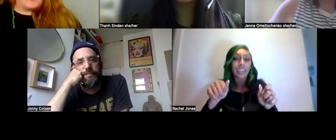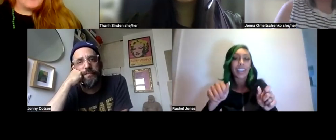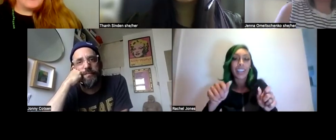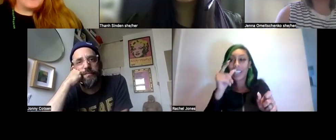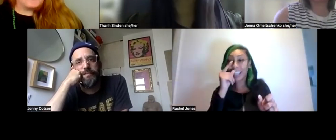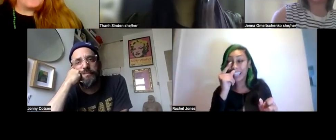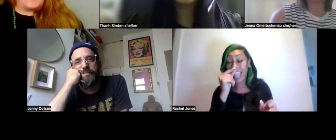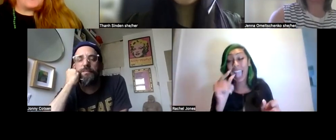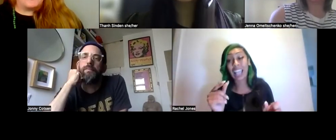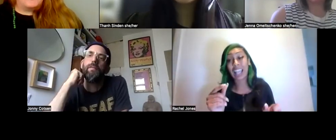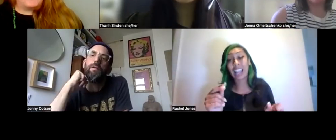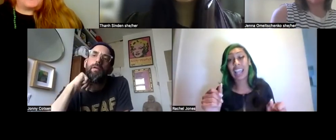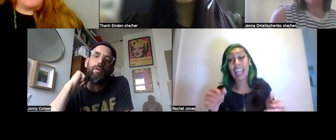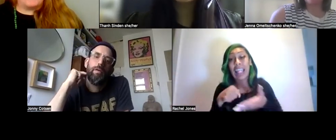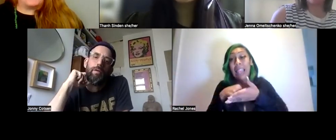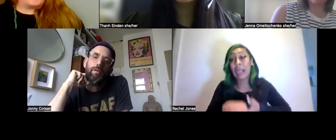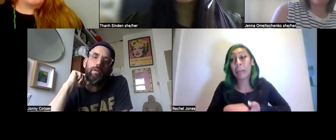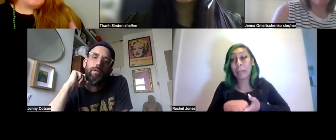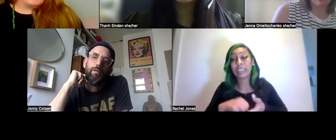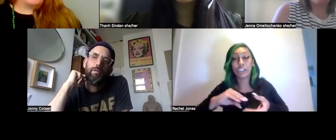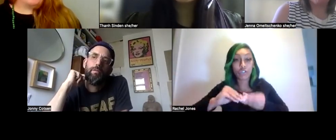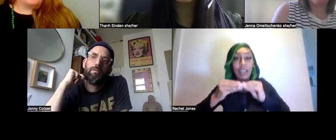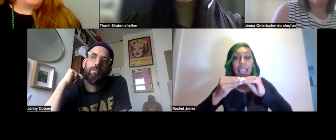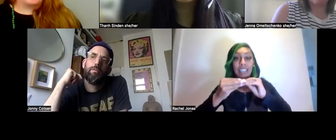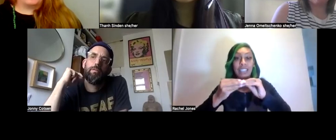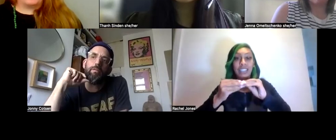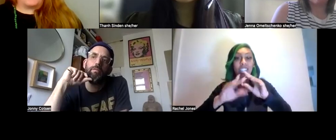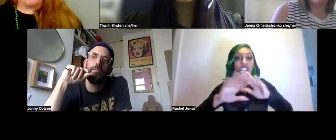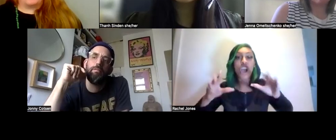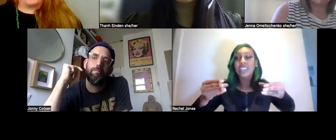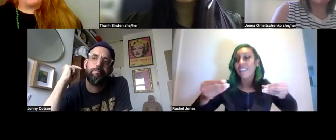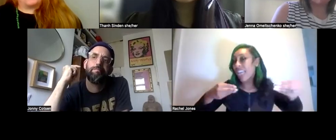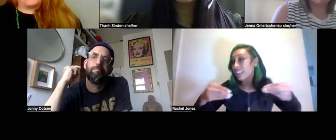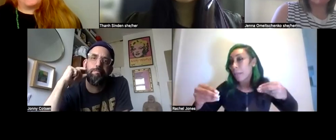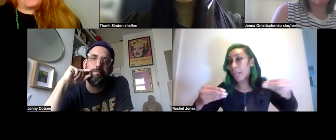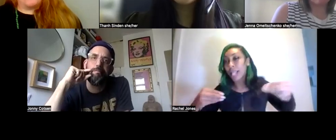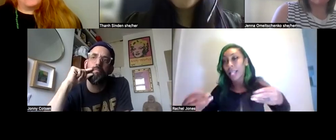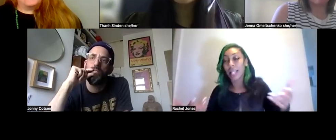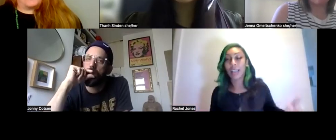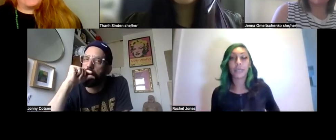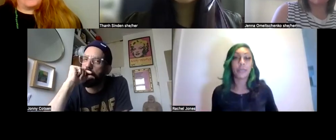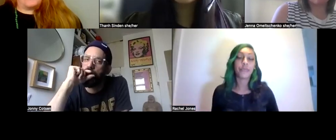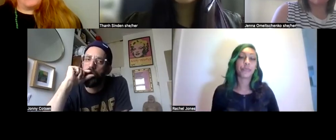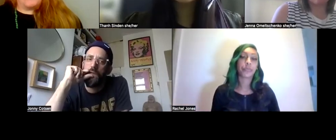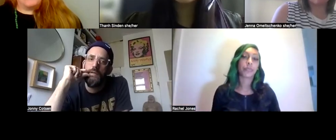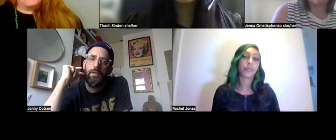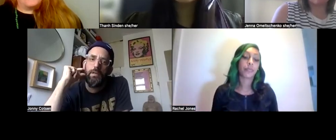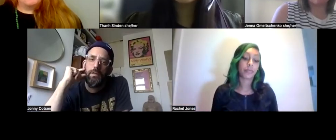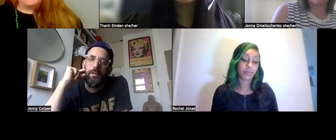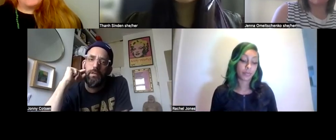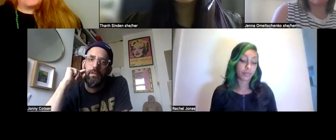limit creativity and maybe not so flexible. So I know that's something that we've taken away as